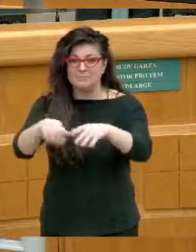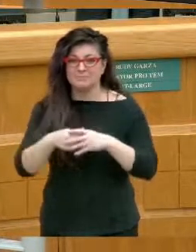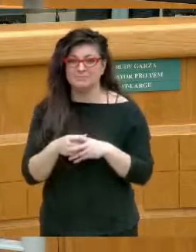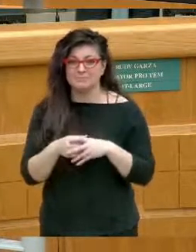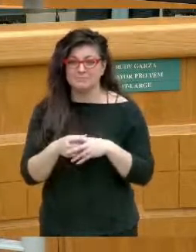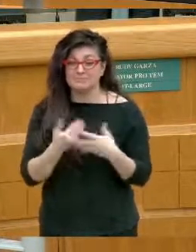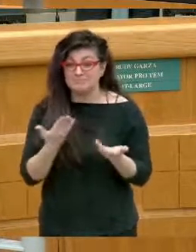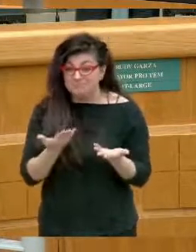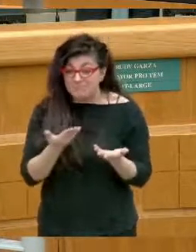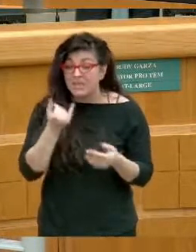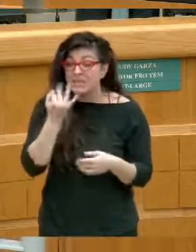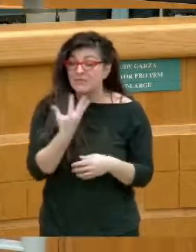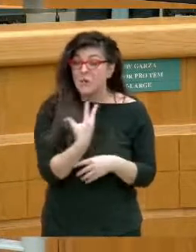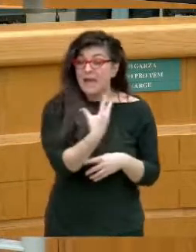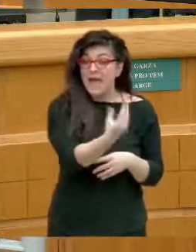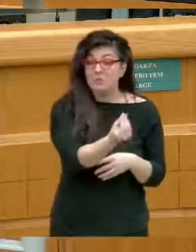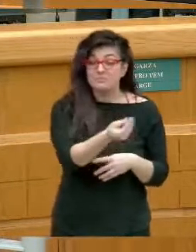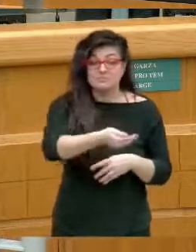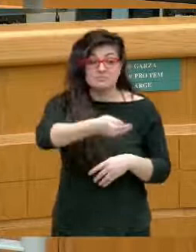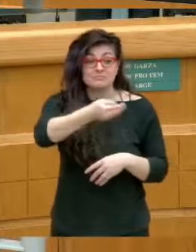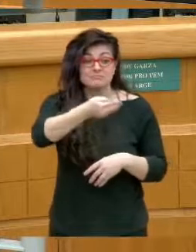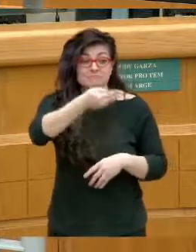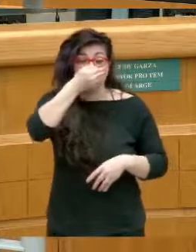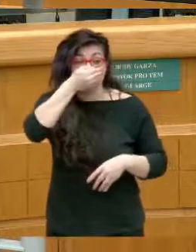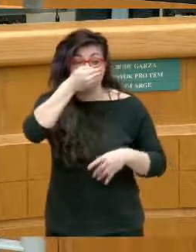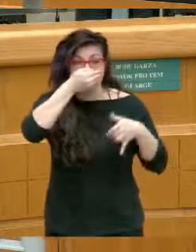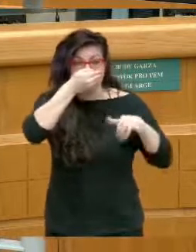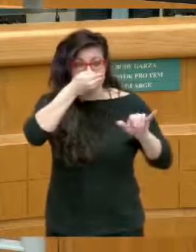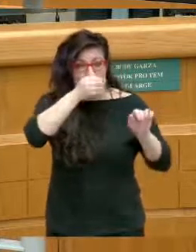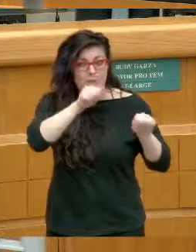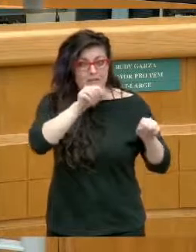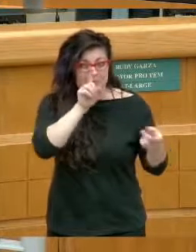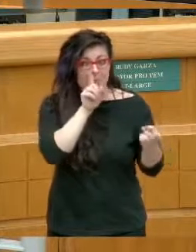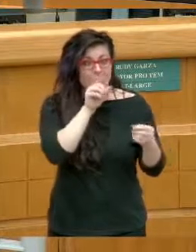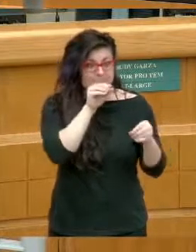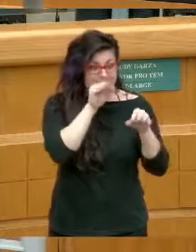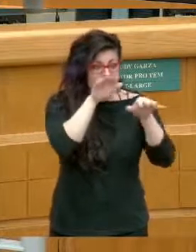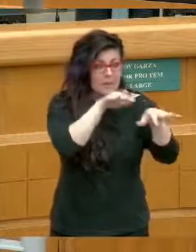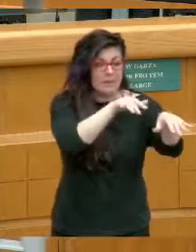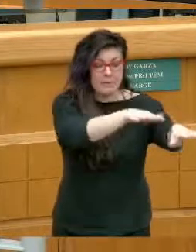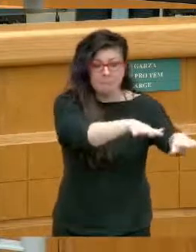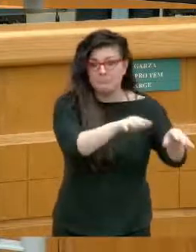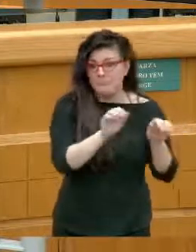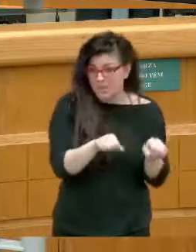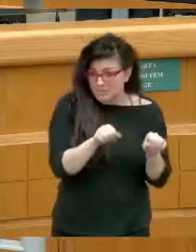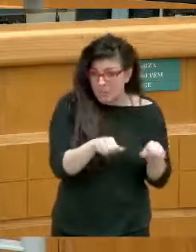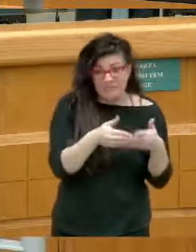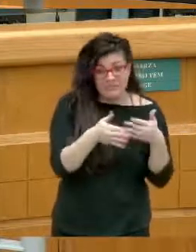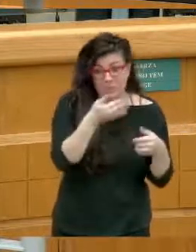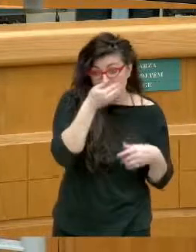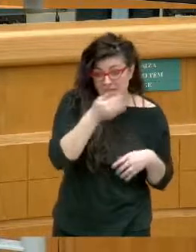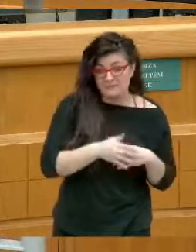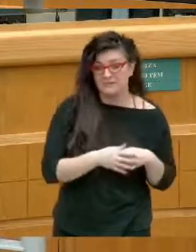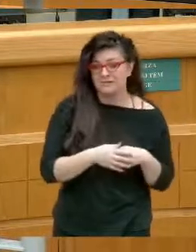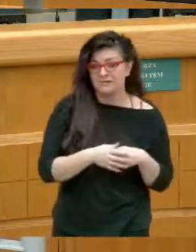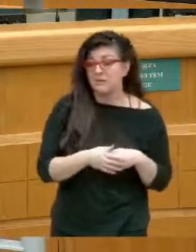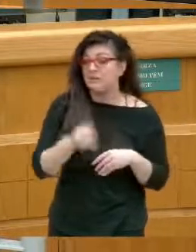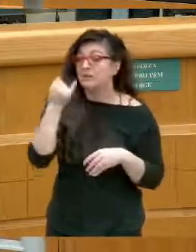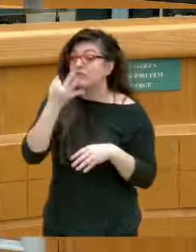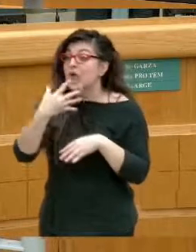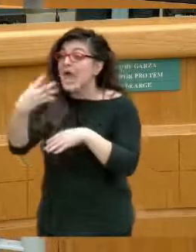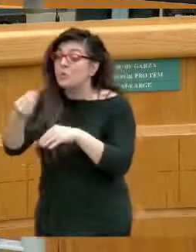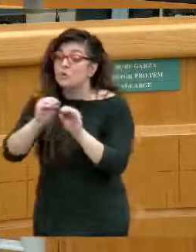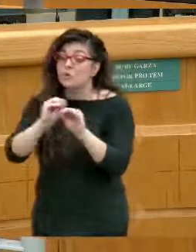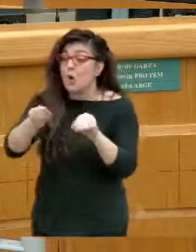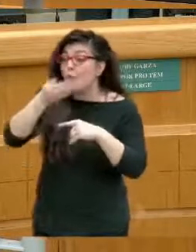not wearing a mask and not social distancing, there's even more ways that we can contract the virus. And the more encounters we have,